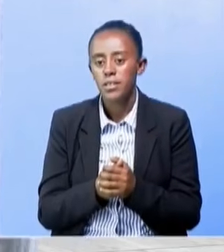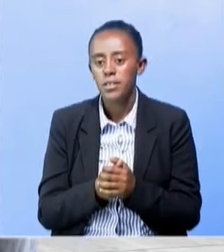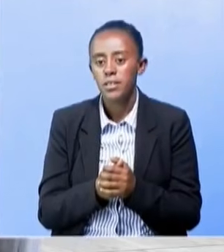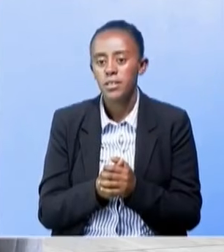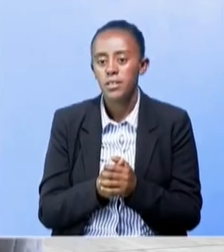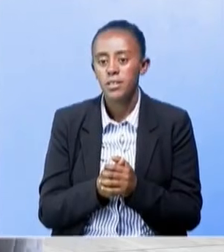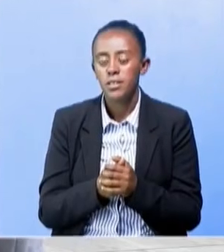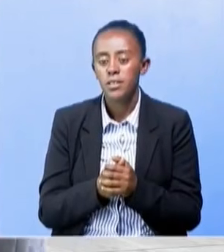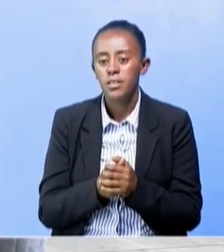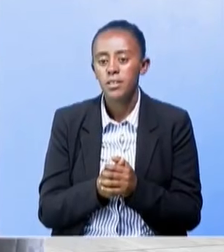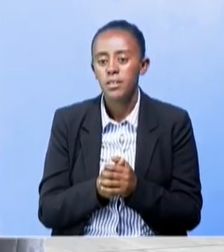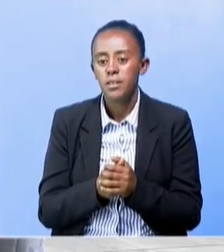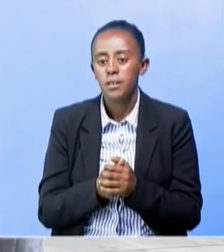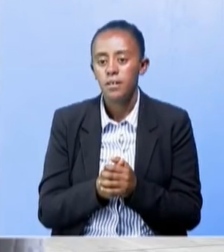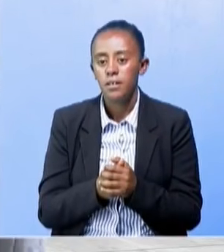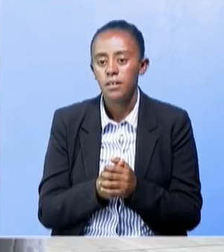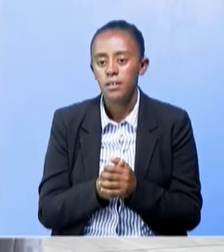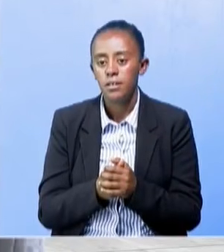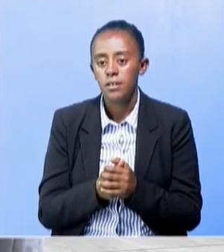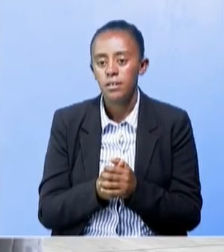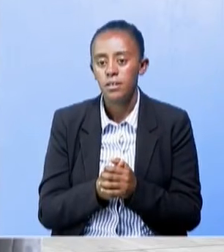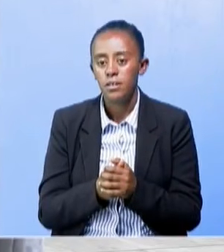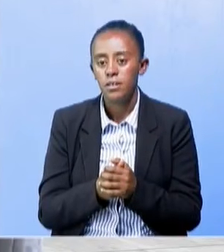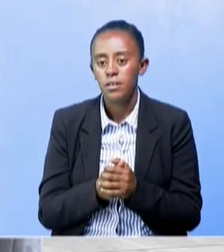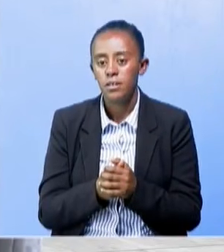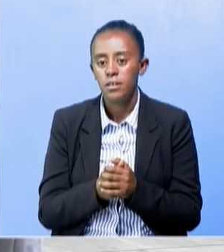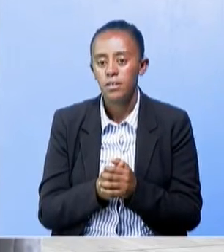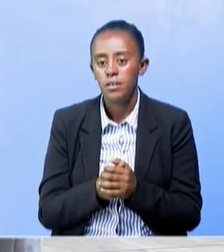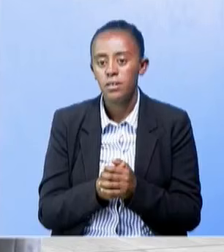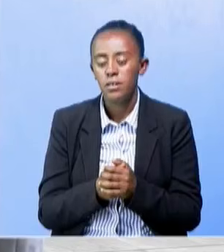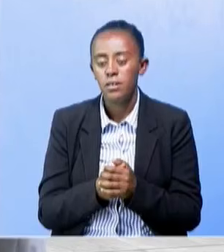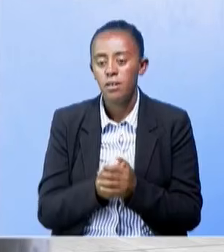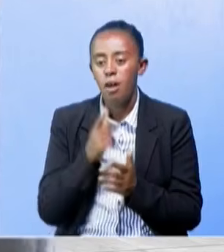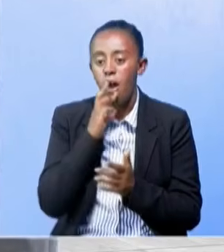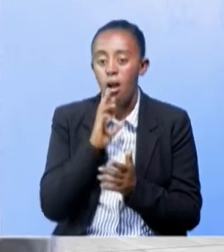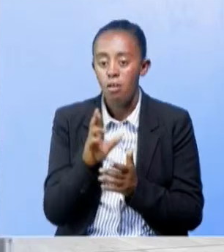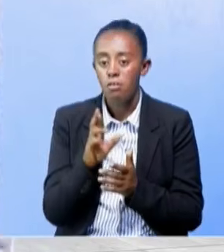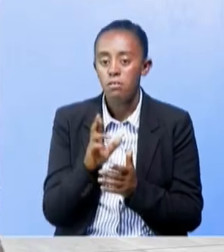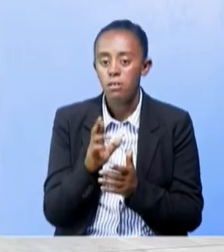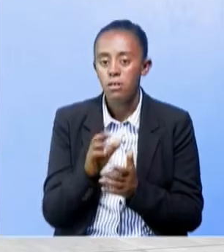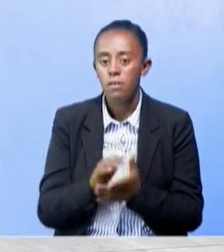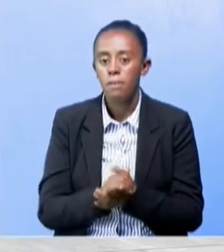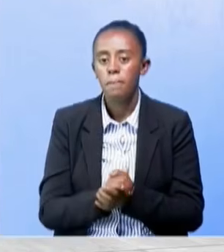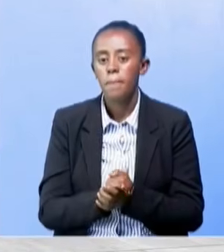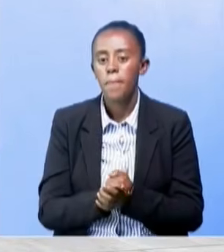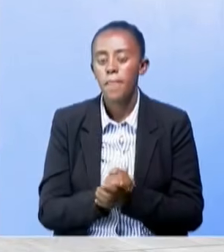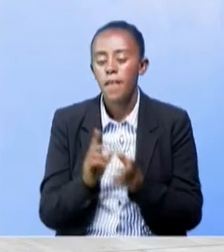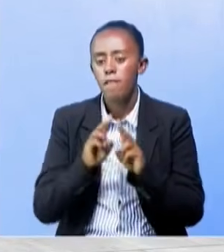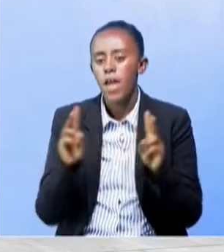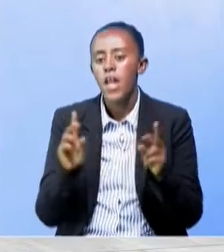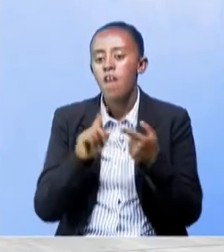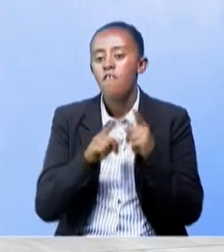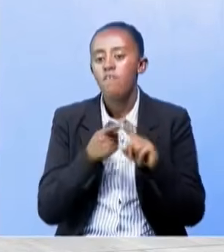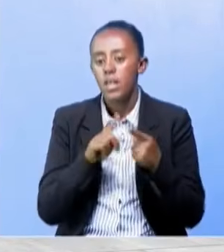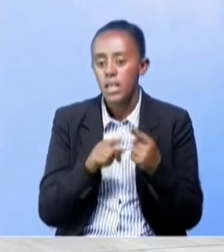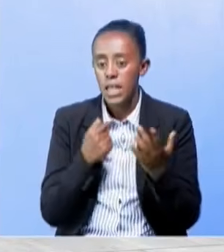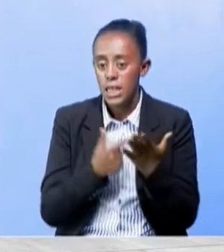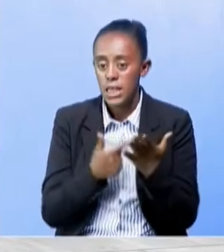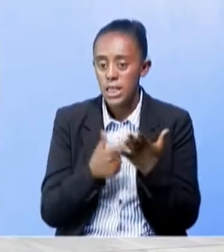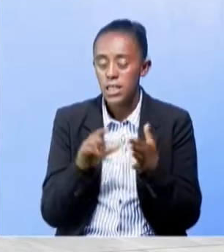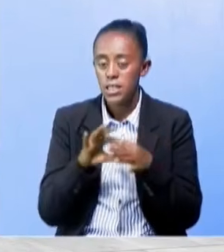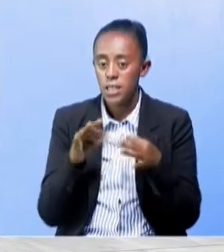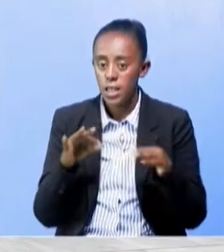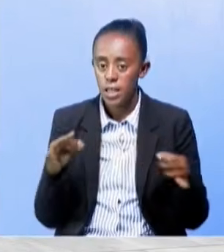Here, the word are is here. It should be written are. They are very friendly. So in this